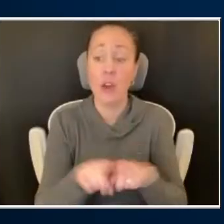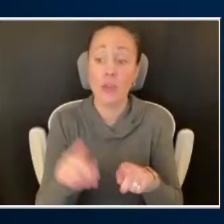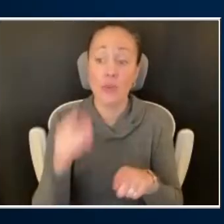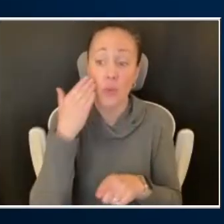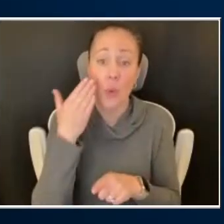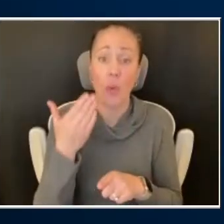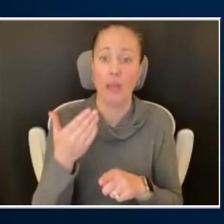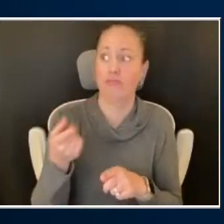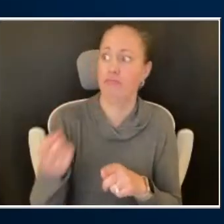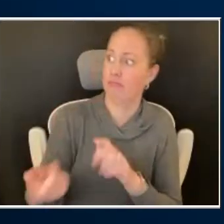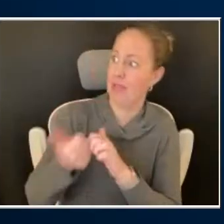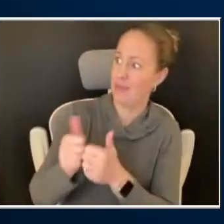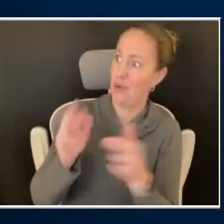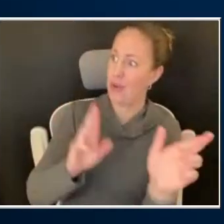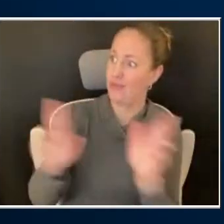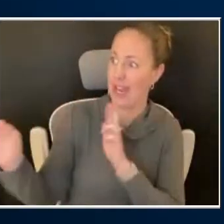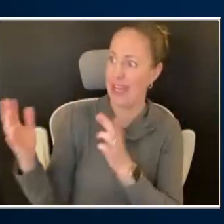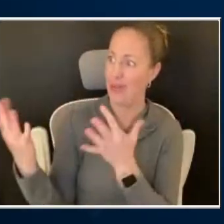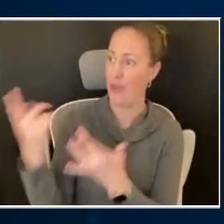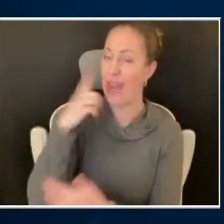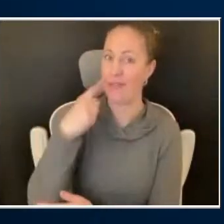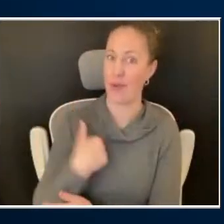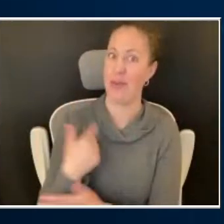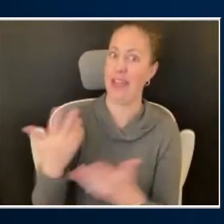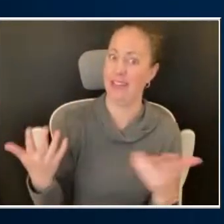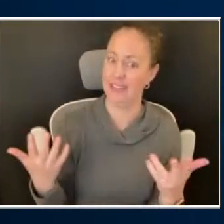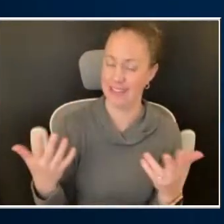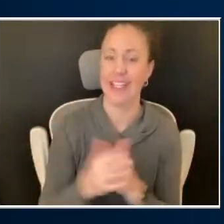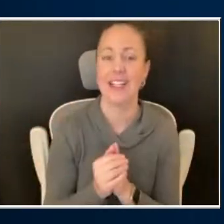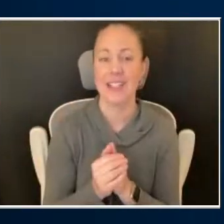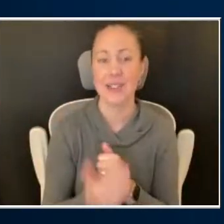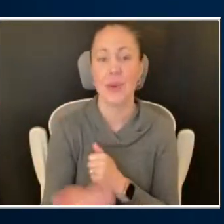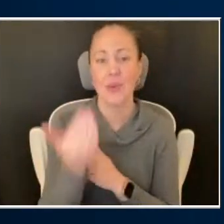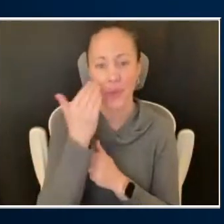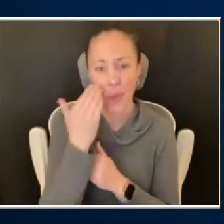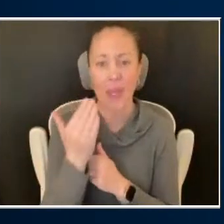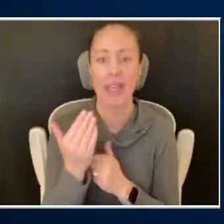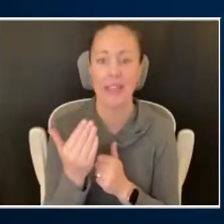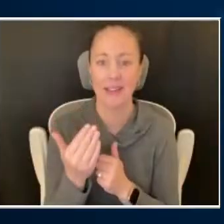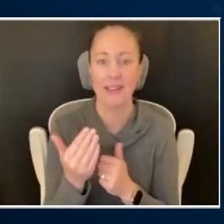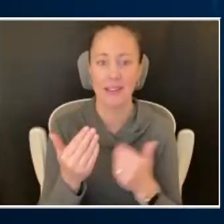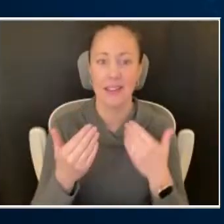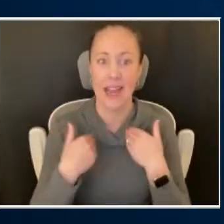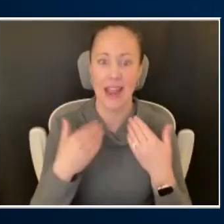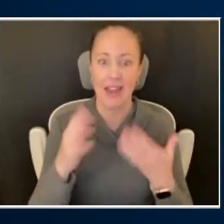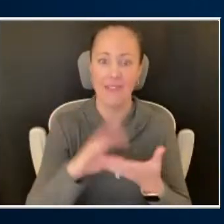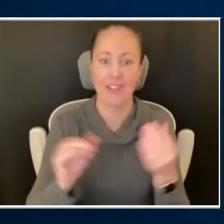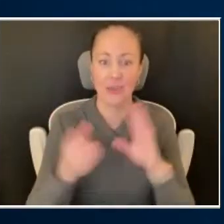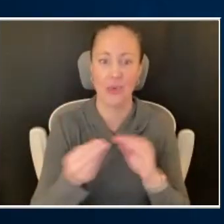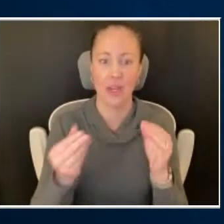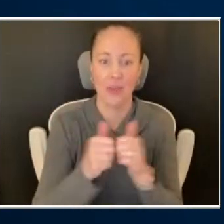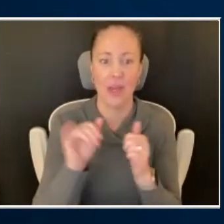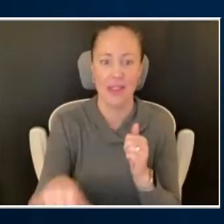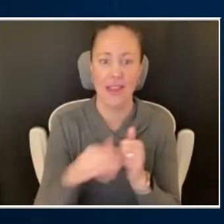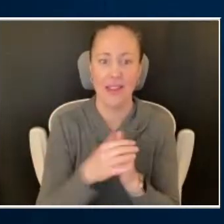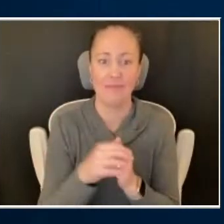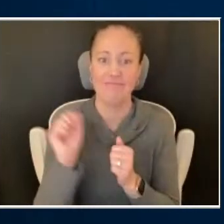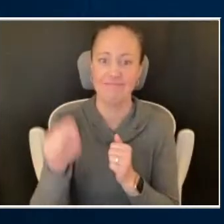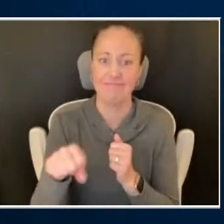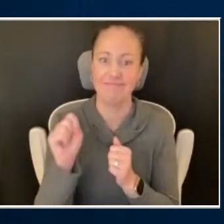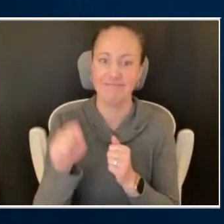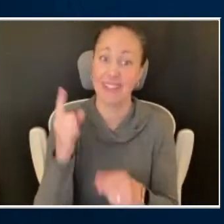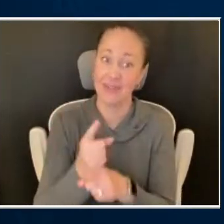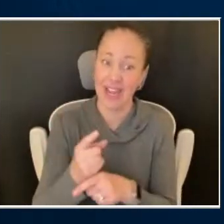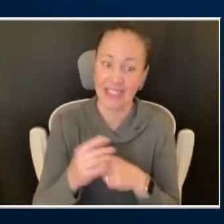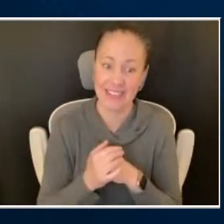other side. And so being able to come back from that and just kind of know that I have a story with it. Yeah, what more motivation do you need than that? Knowing that all those